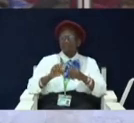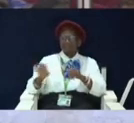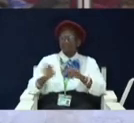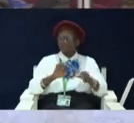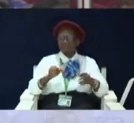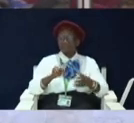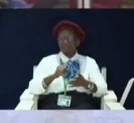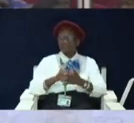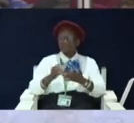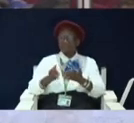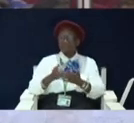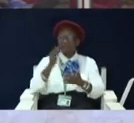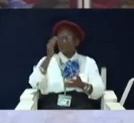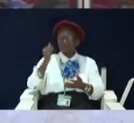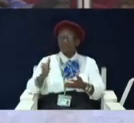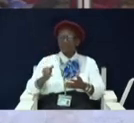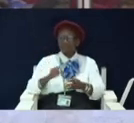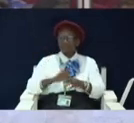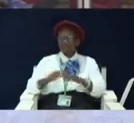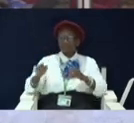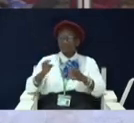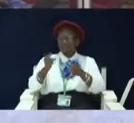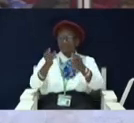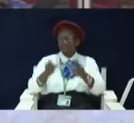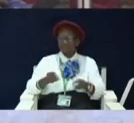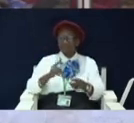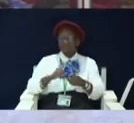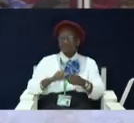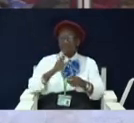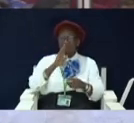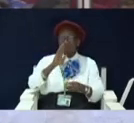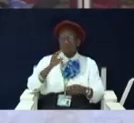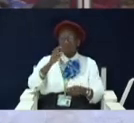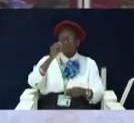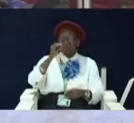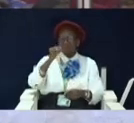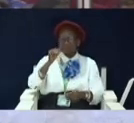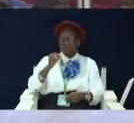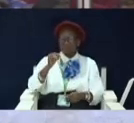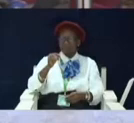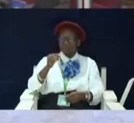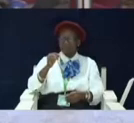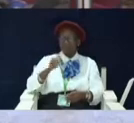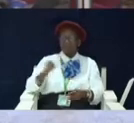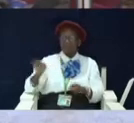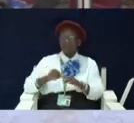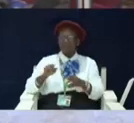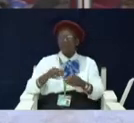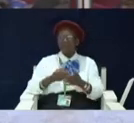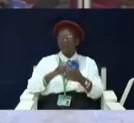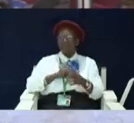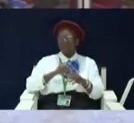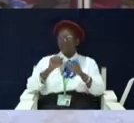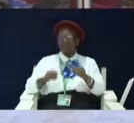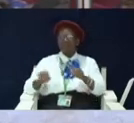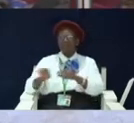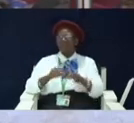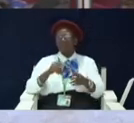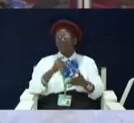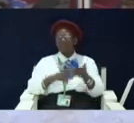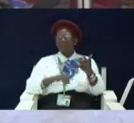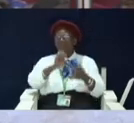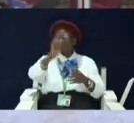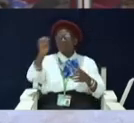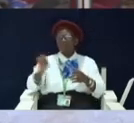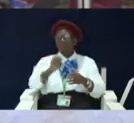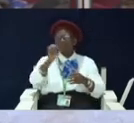easily. Don't want to be scratching my head before I can do whatever my heart desires to do